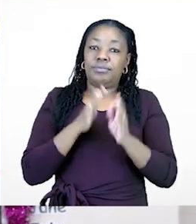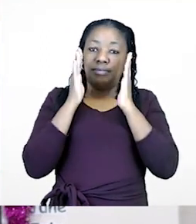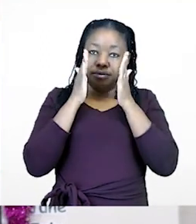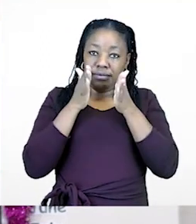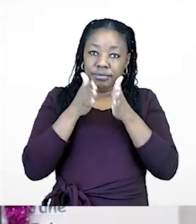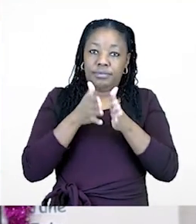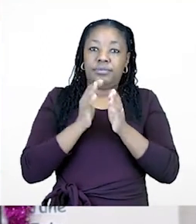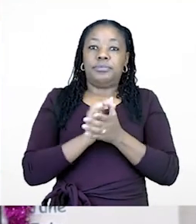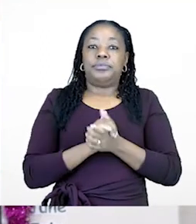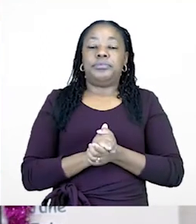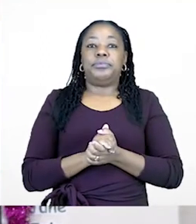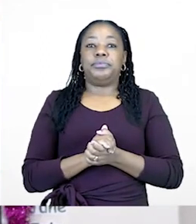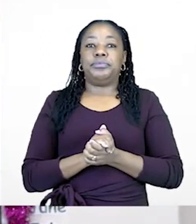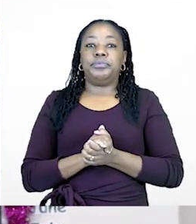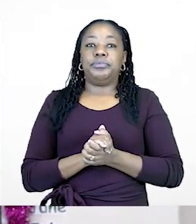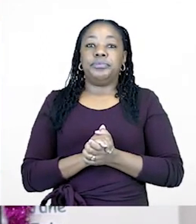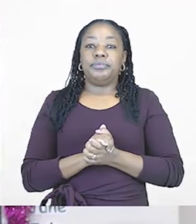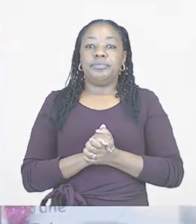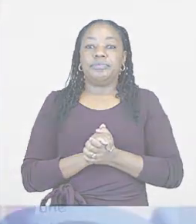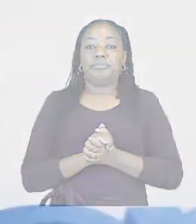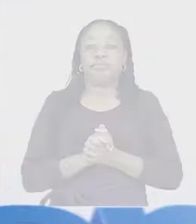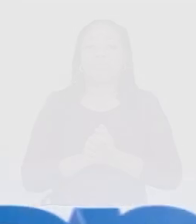until you are done. Good luck.